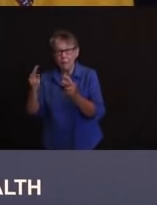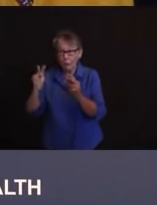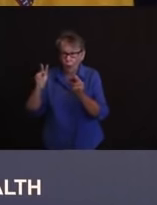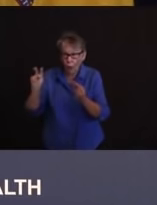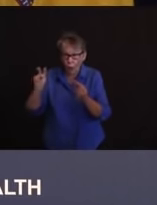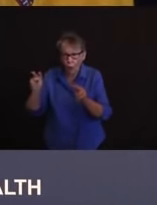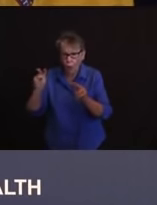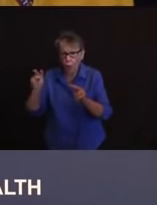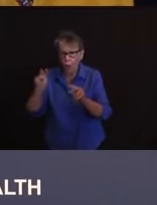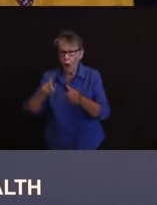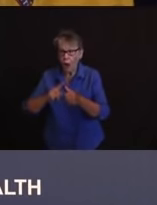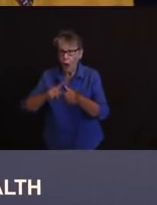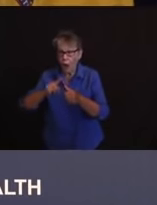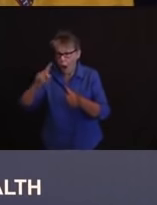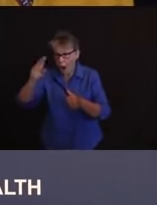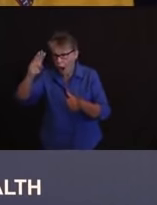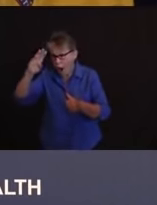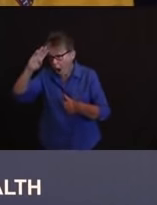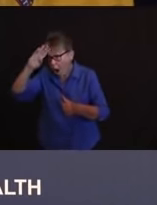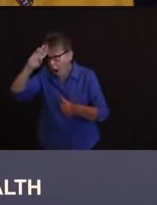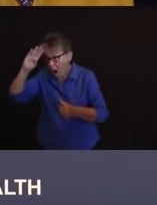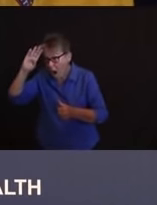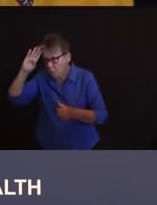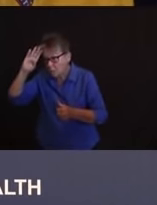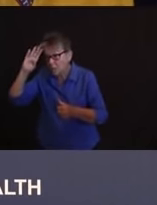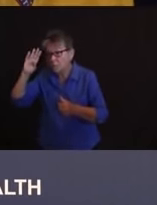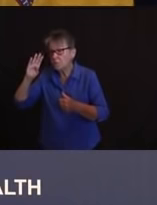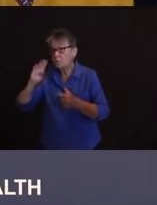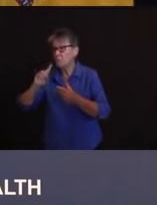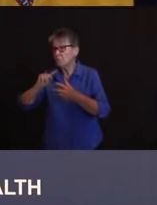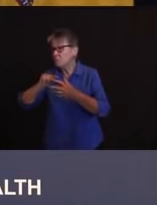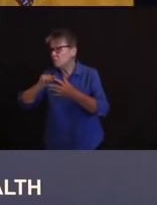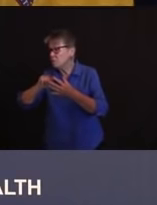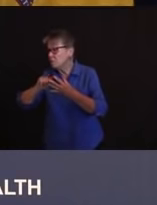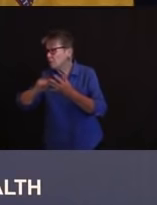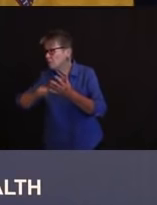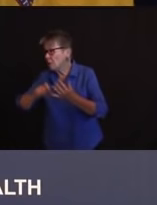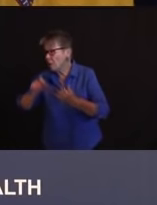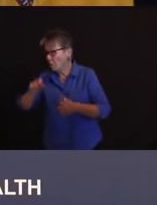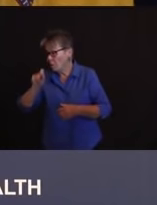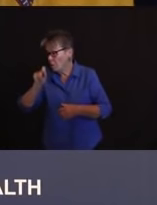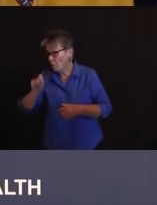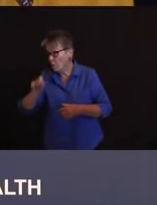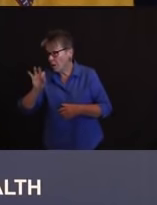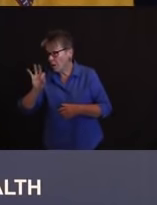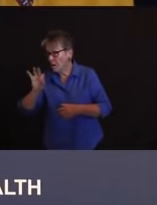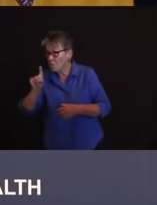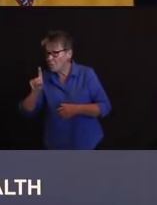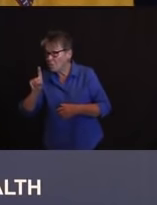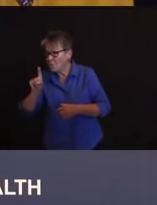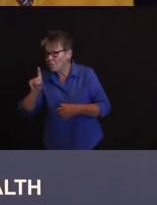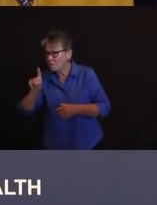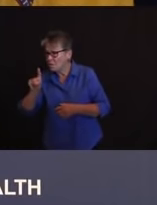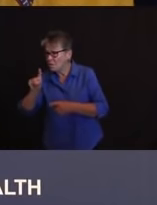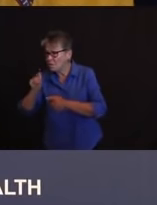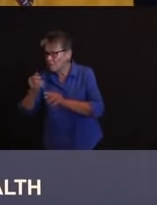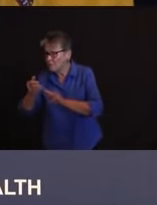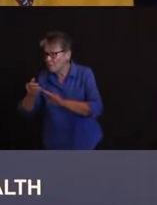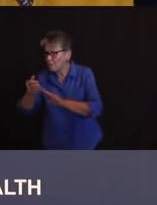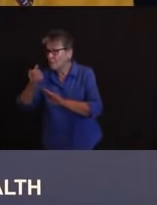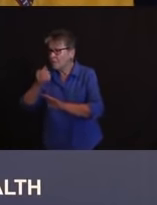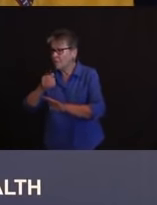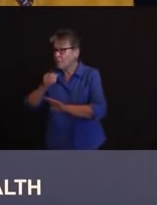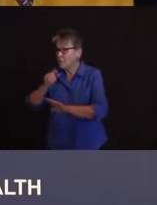is at 0.91 today. Yesterday, it was 0.87, the day before 0.88, but then the 3 or 4 days before